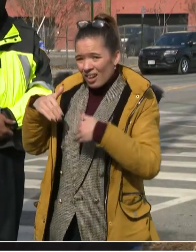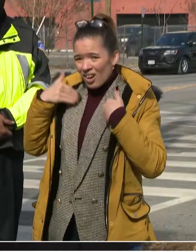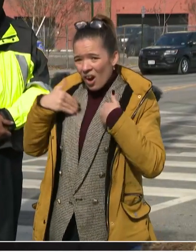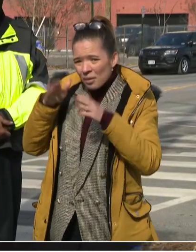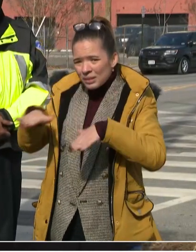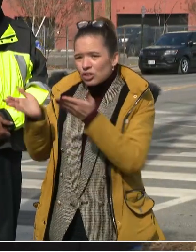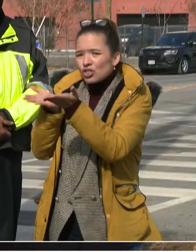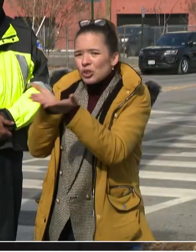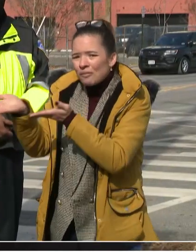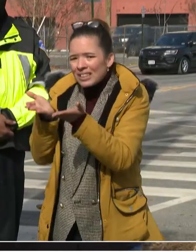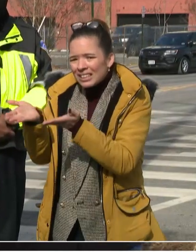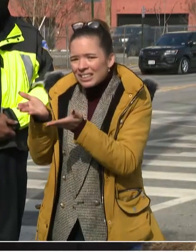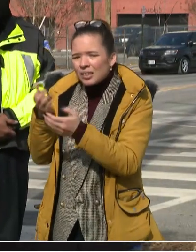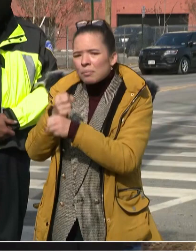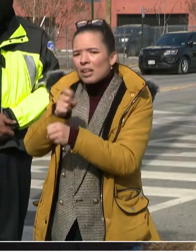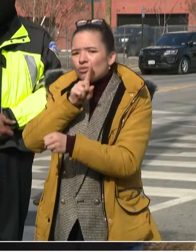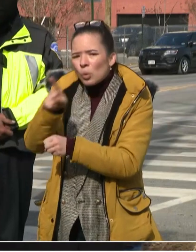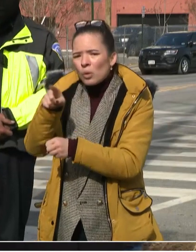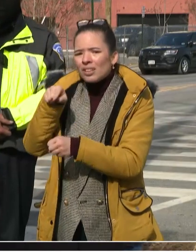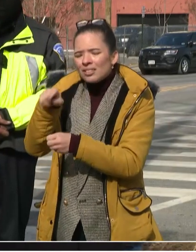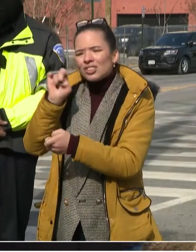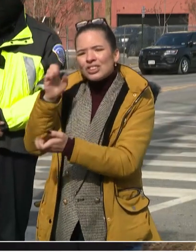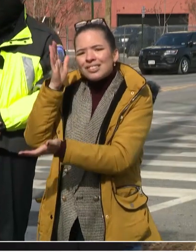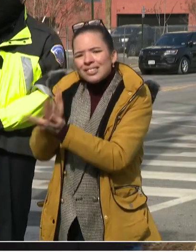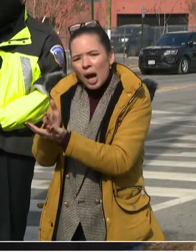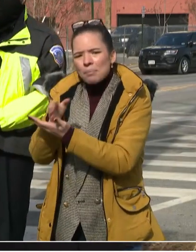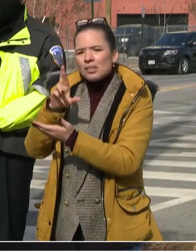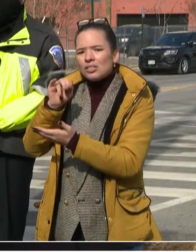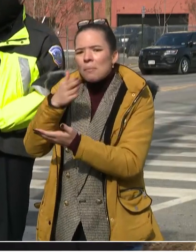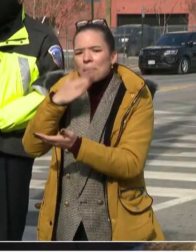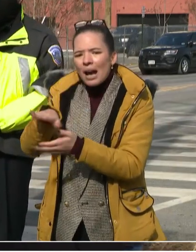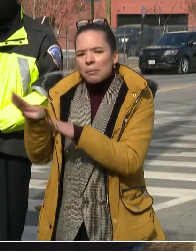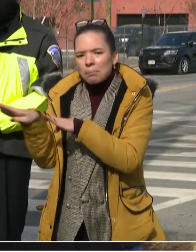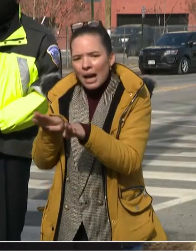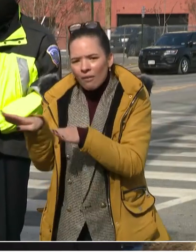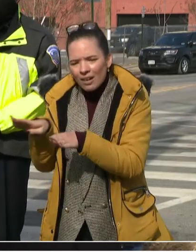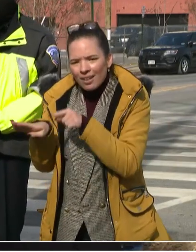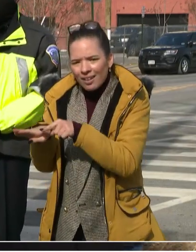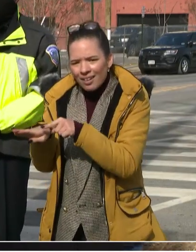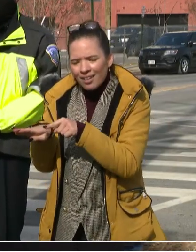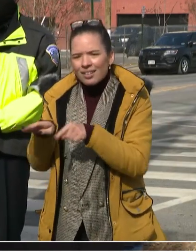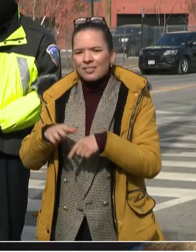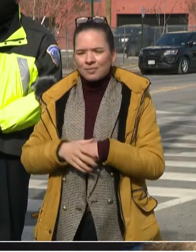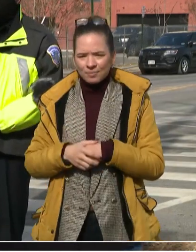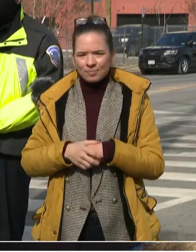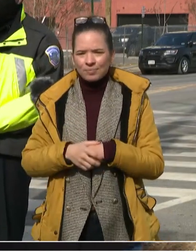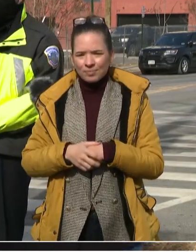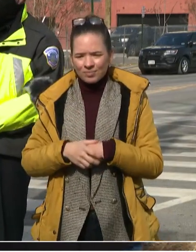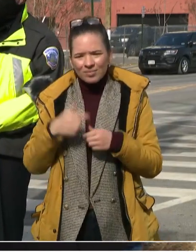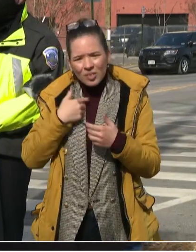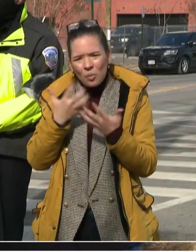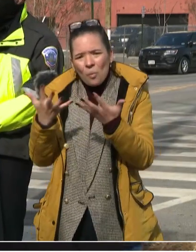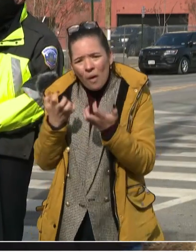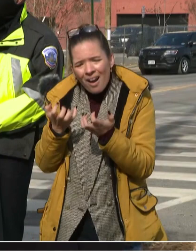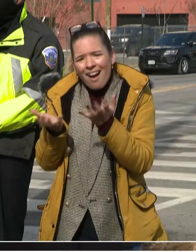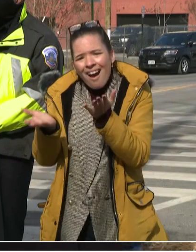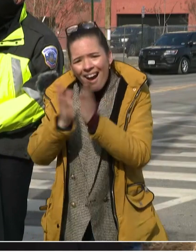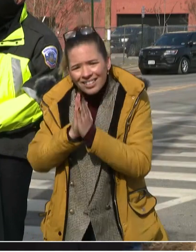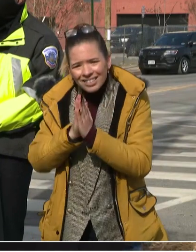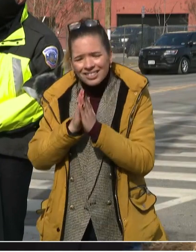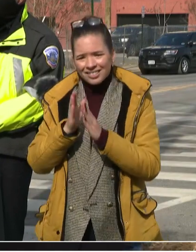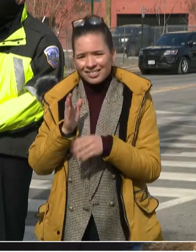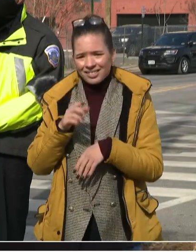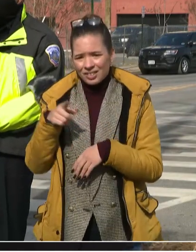in criminal activity right there where our children want to play. So what I wanted to ask is, what can we look forward to from